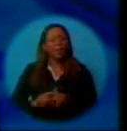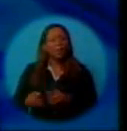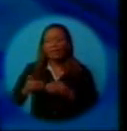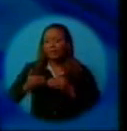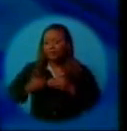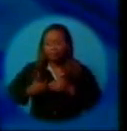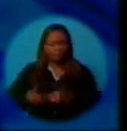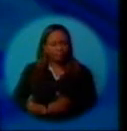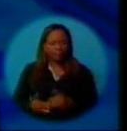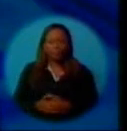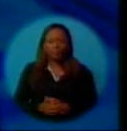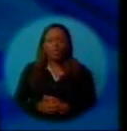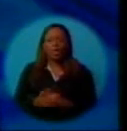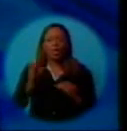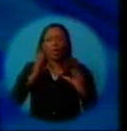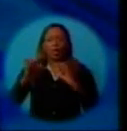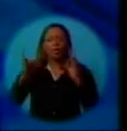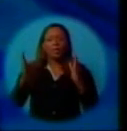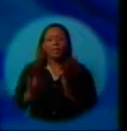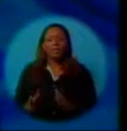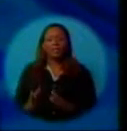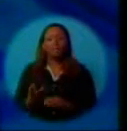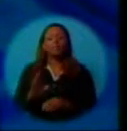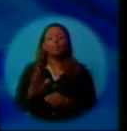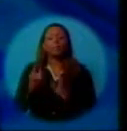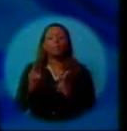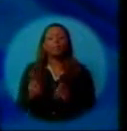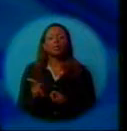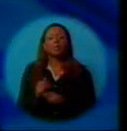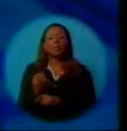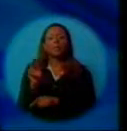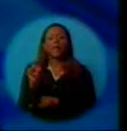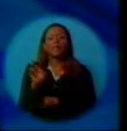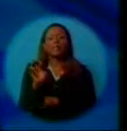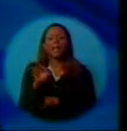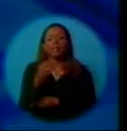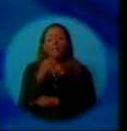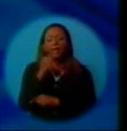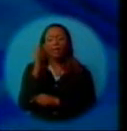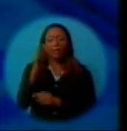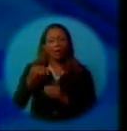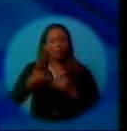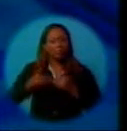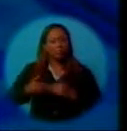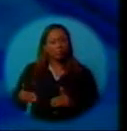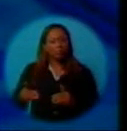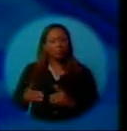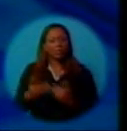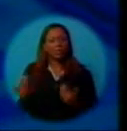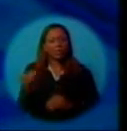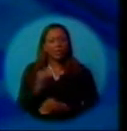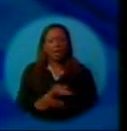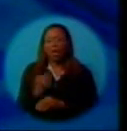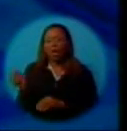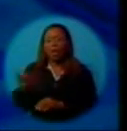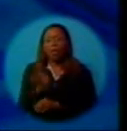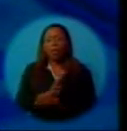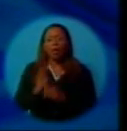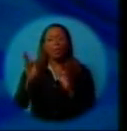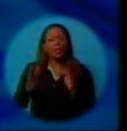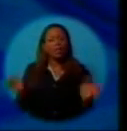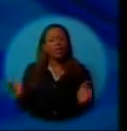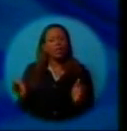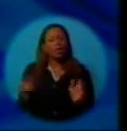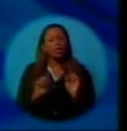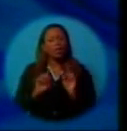corporate communications specialist at the NCF, Wayne Simmons. He says the event is going ahead as planned tonight, and all Barbadians are